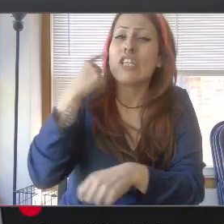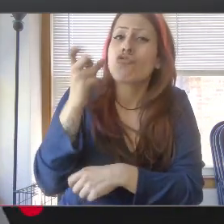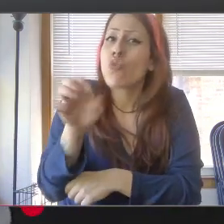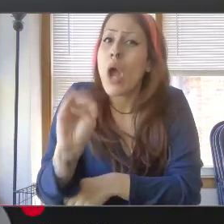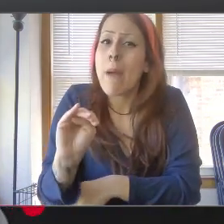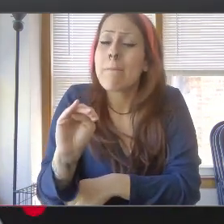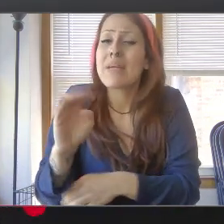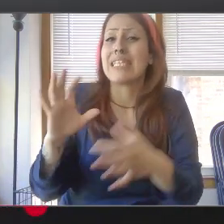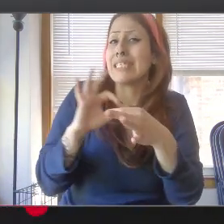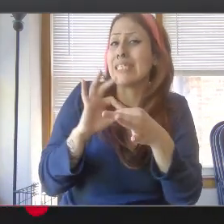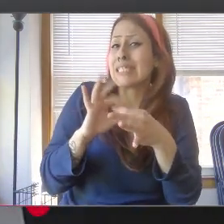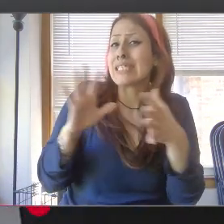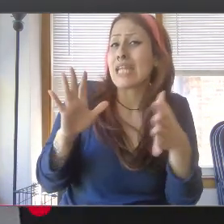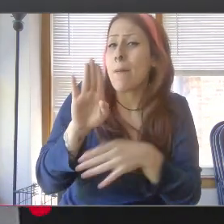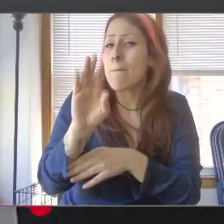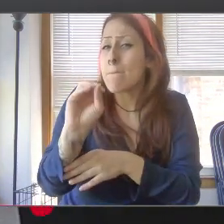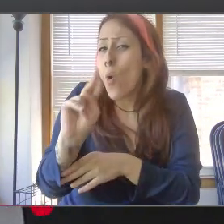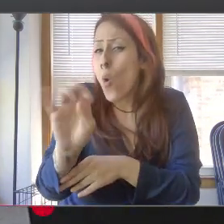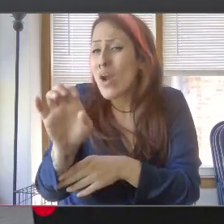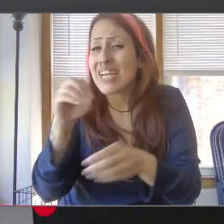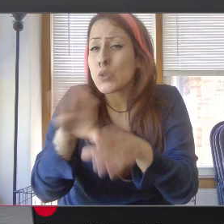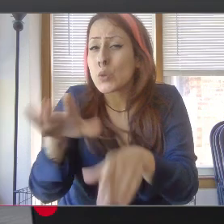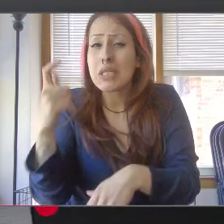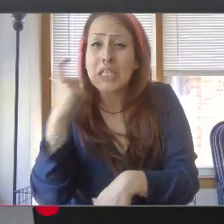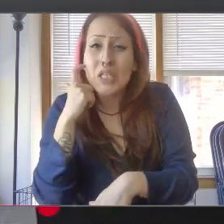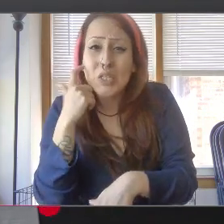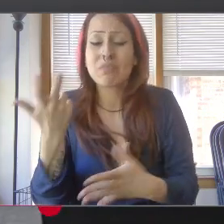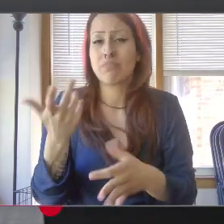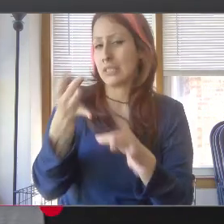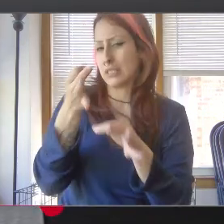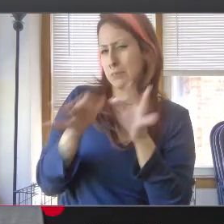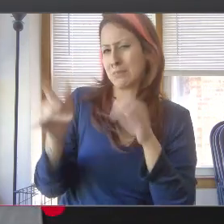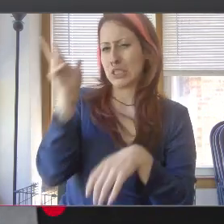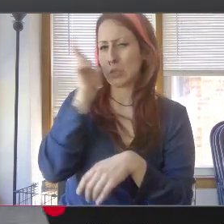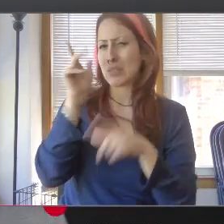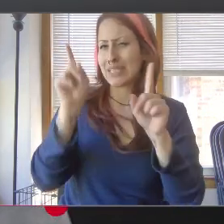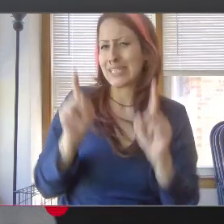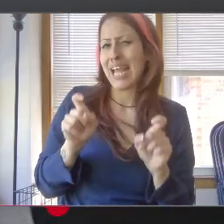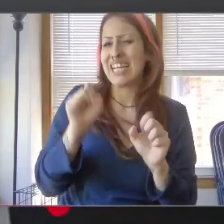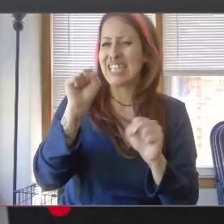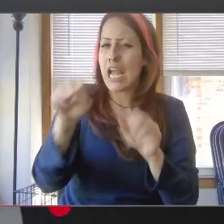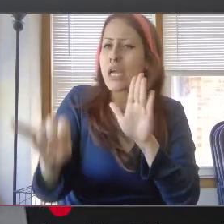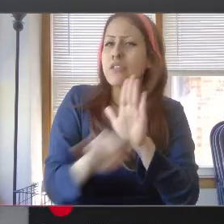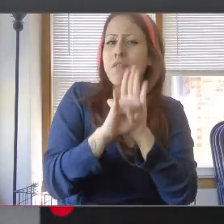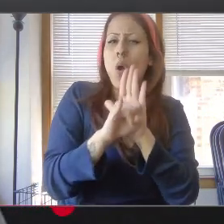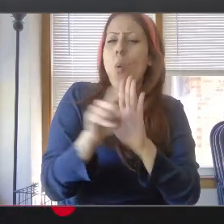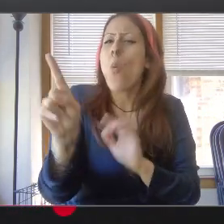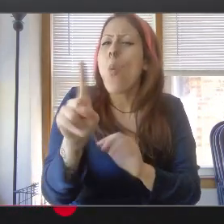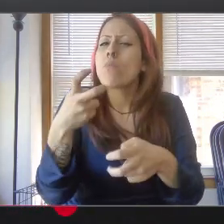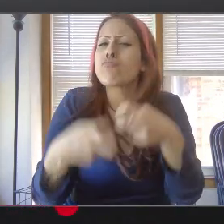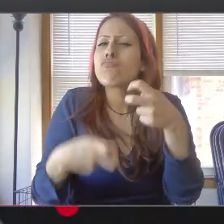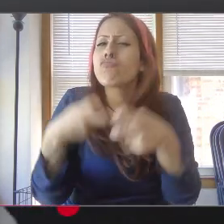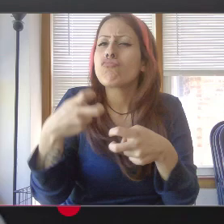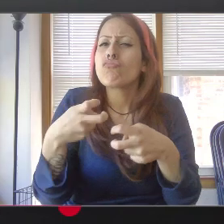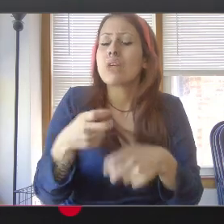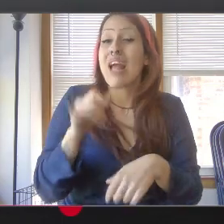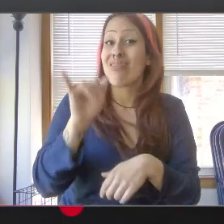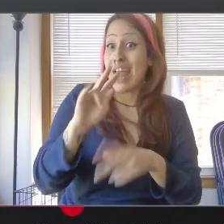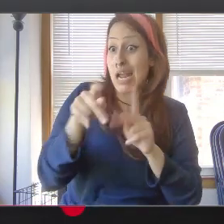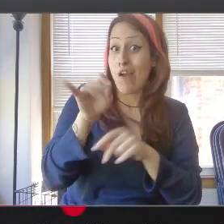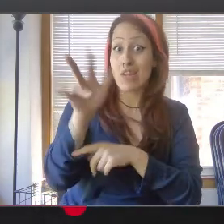identify exactly where the problem is. Conductive hearing losses often require medical intervention and sometimes require surgery to